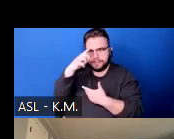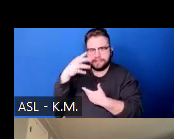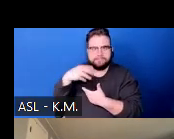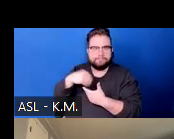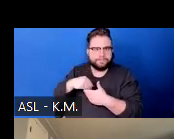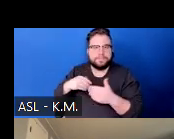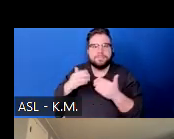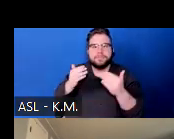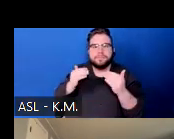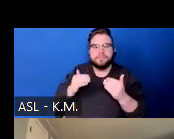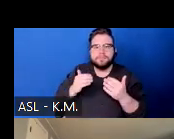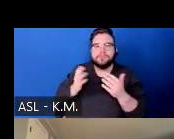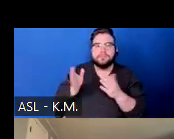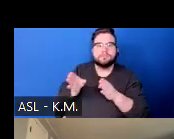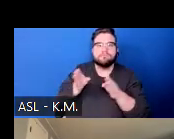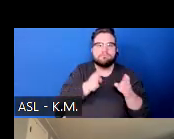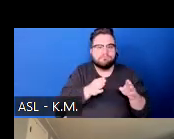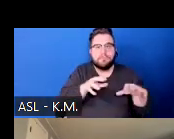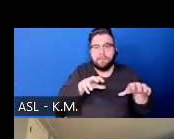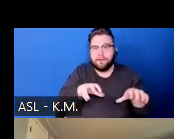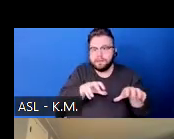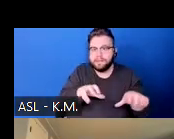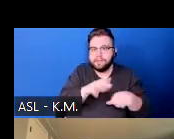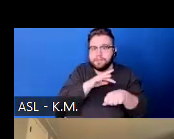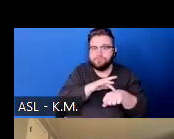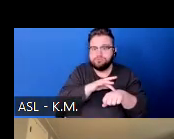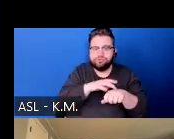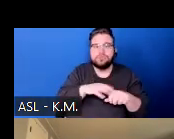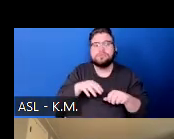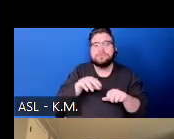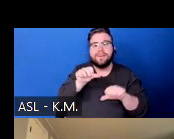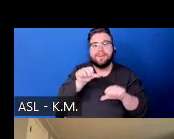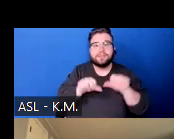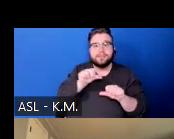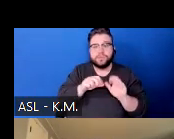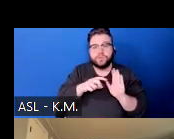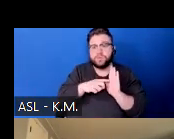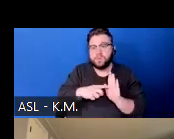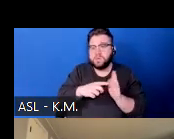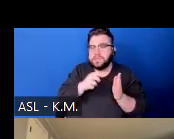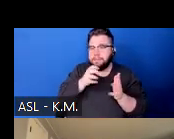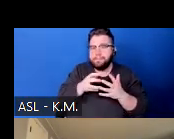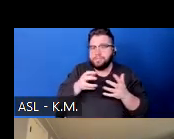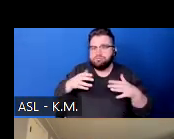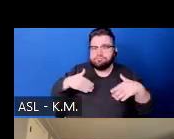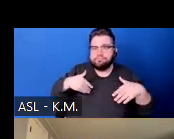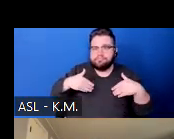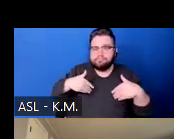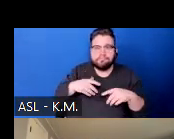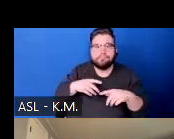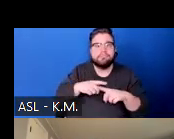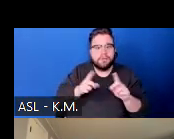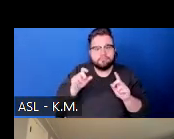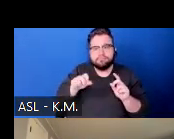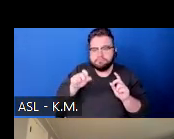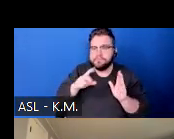Switching now to active touch. As far as the scientific evidence, there's really not as much here, but it has been shown that autistic people are